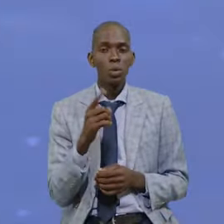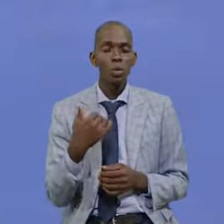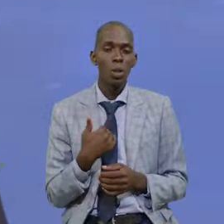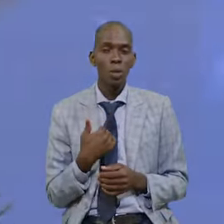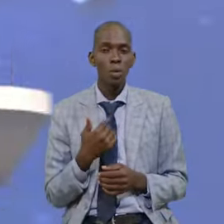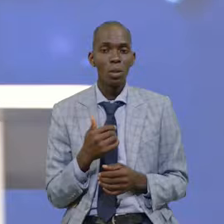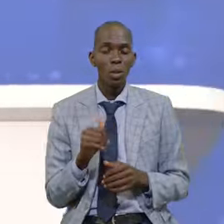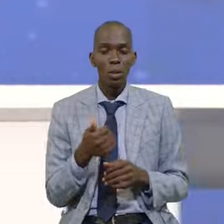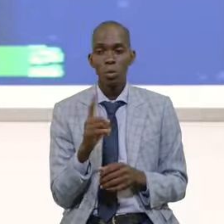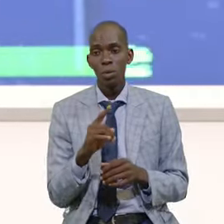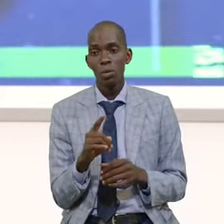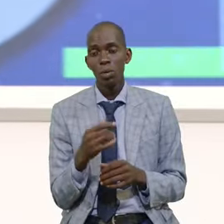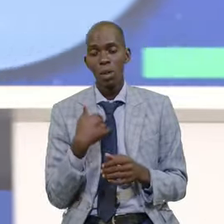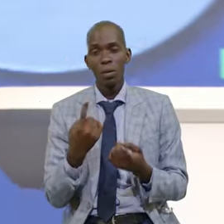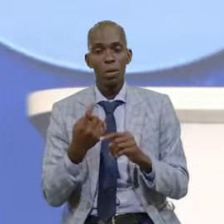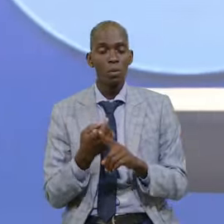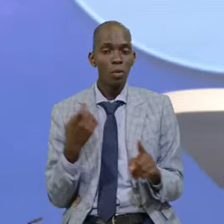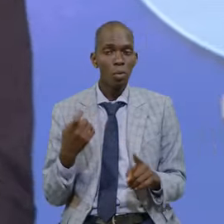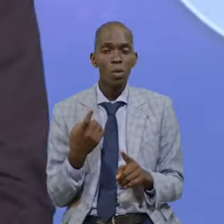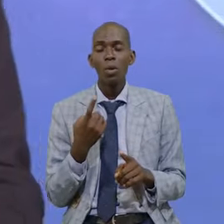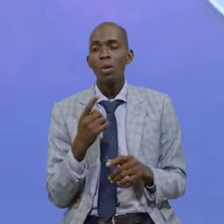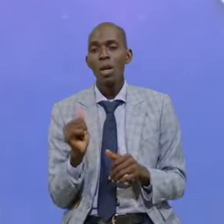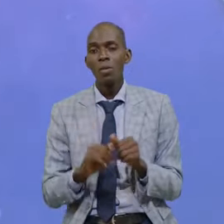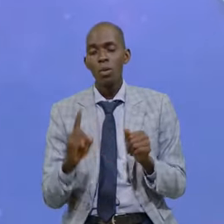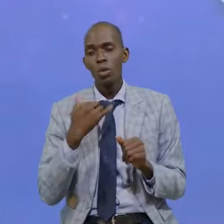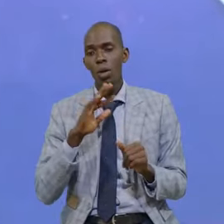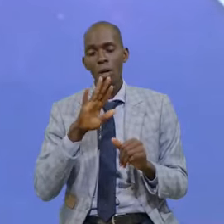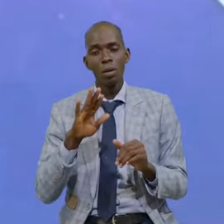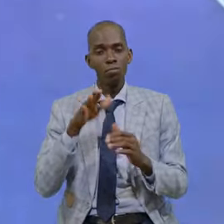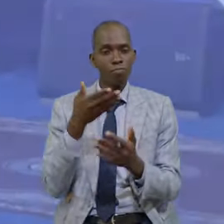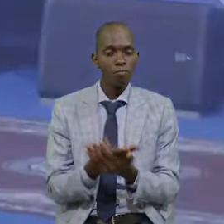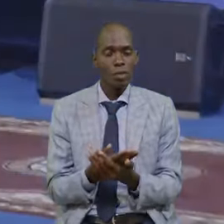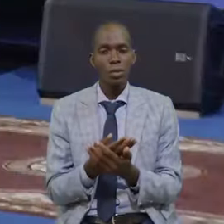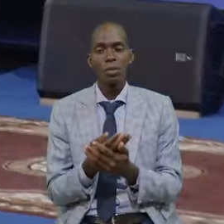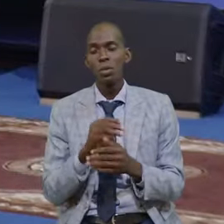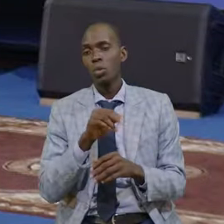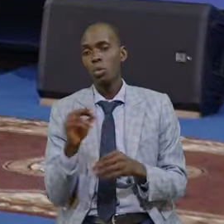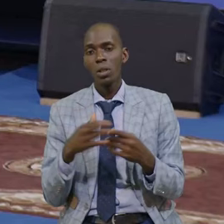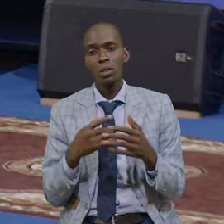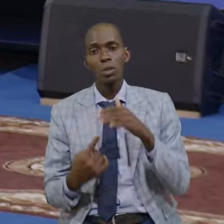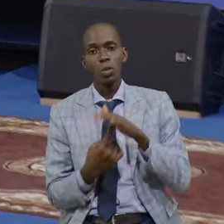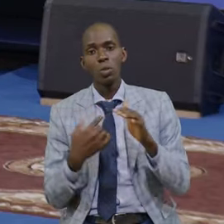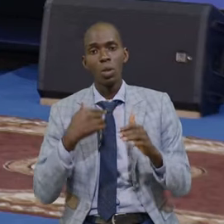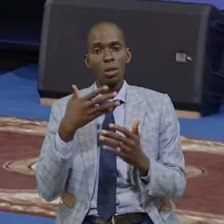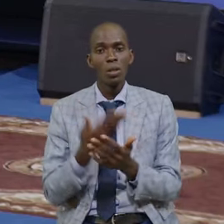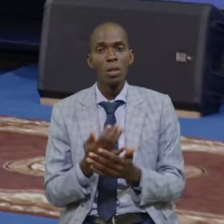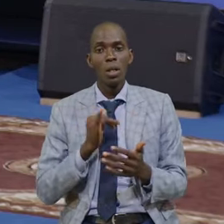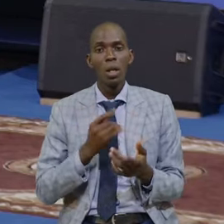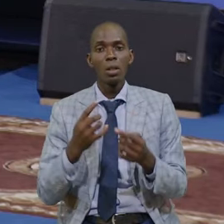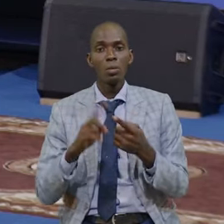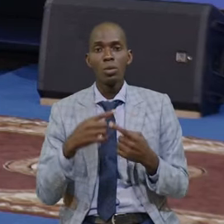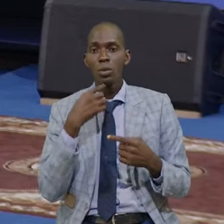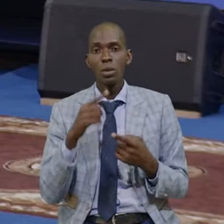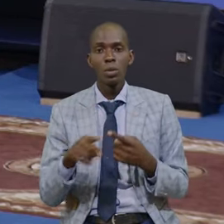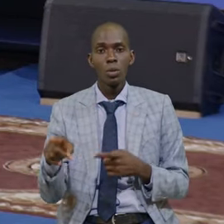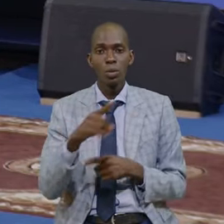whatever territory you have covered, and whatever progress you have covered, I came to announce to you from heaven that you are